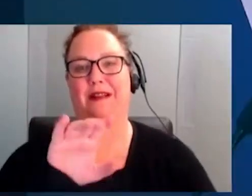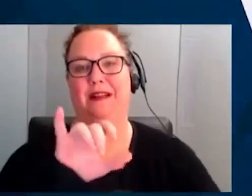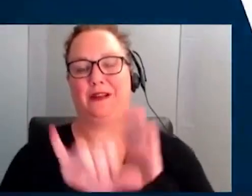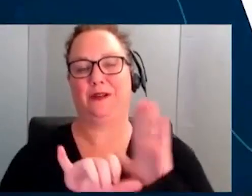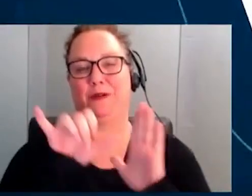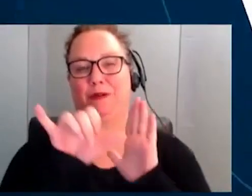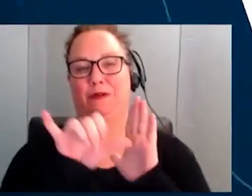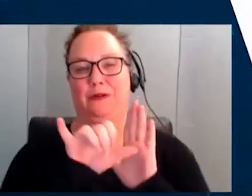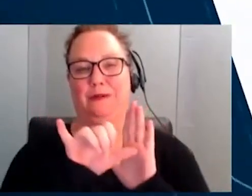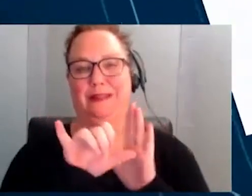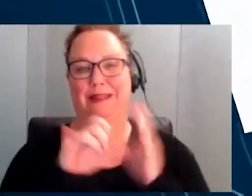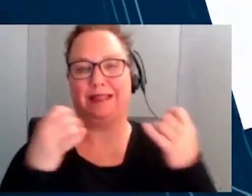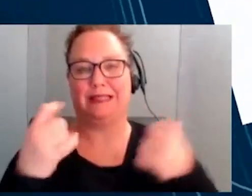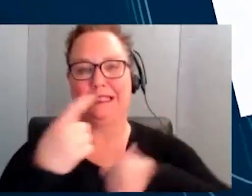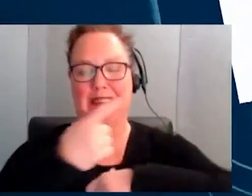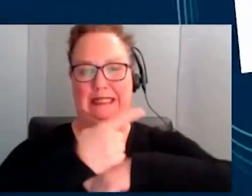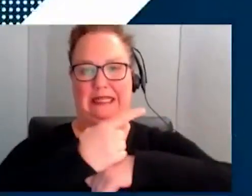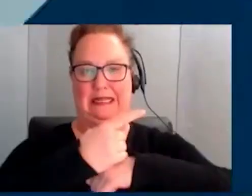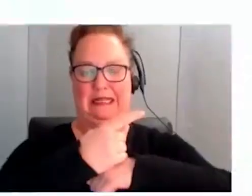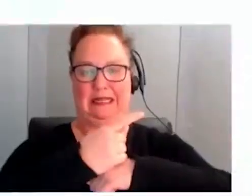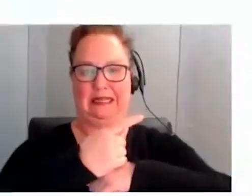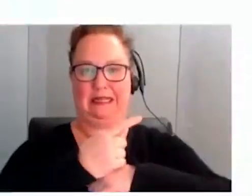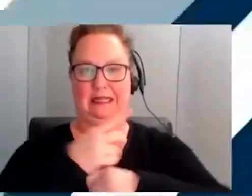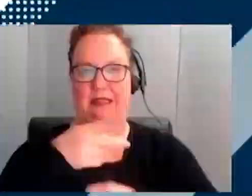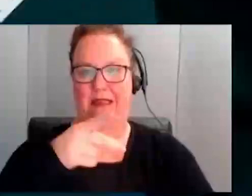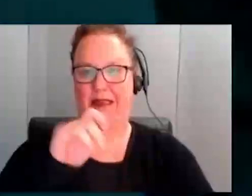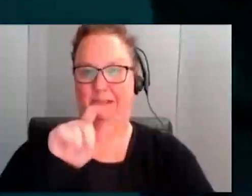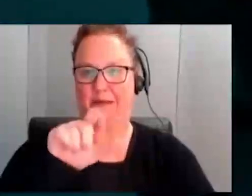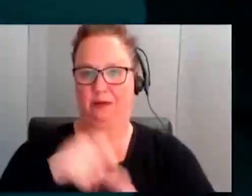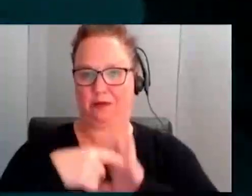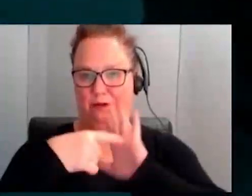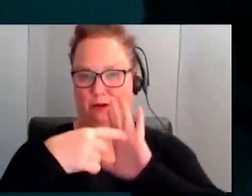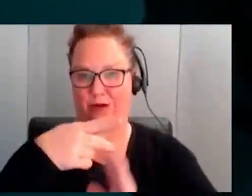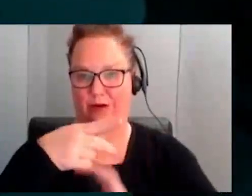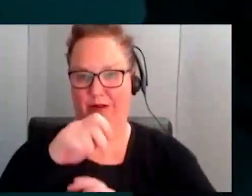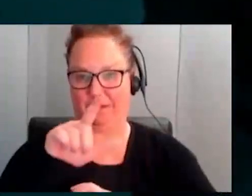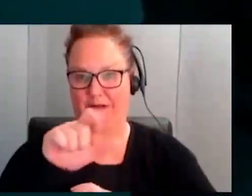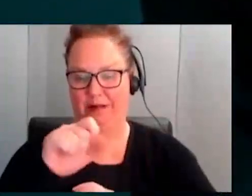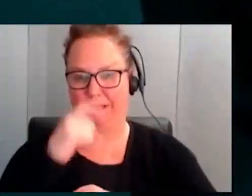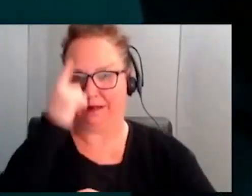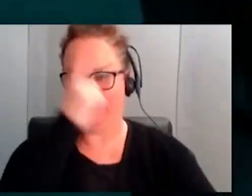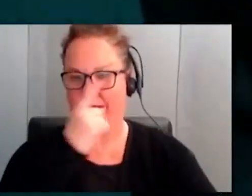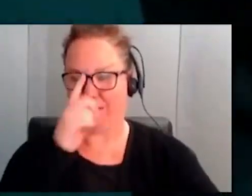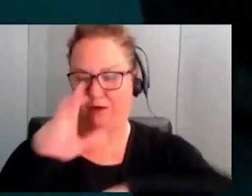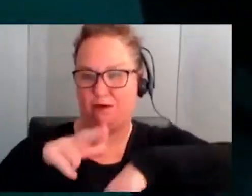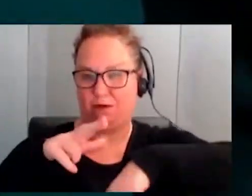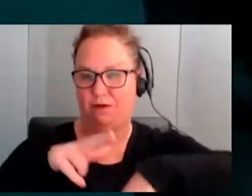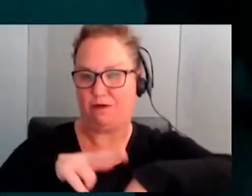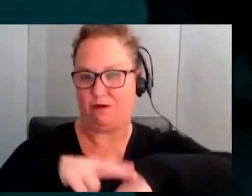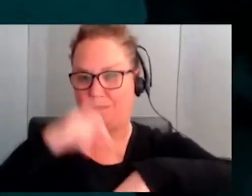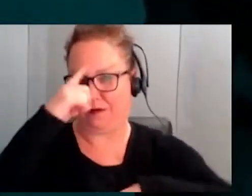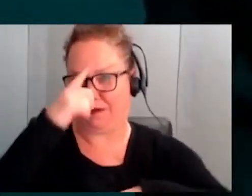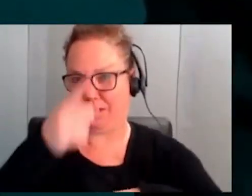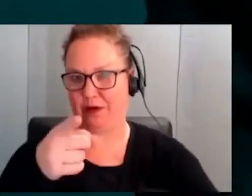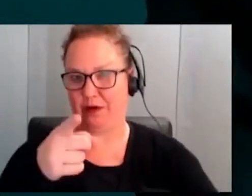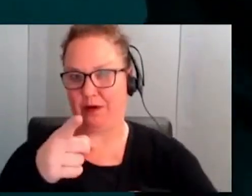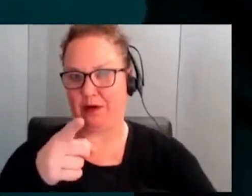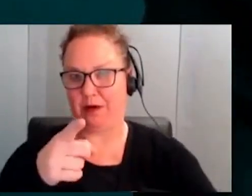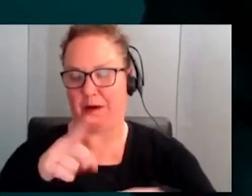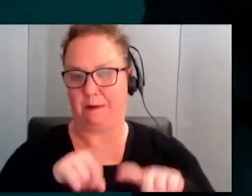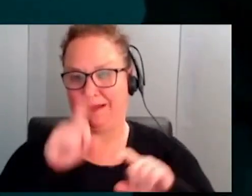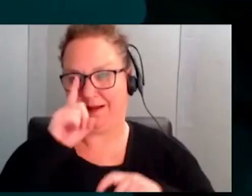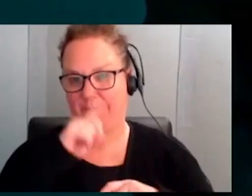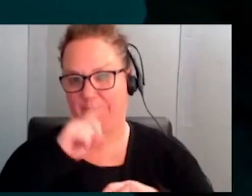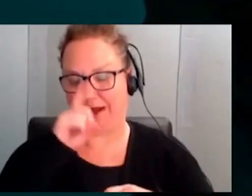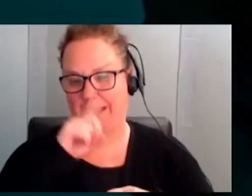up today, check out these pills. We want to show these to you because they may look normal, but these are counterfeit pills.